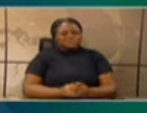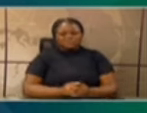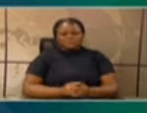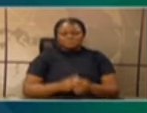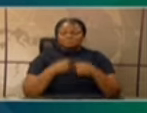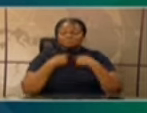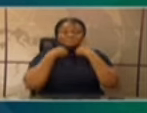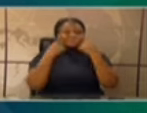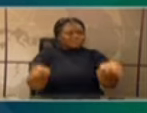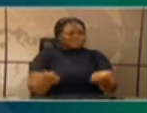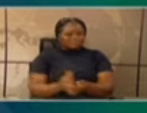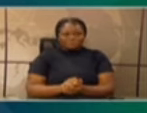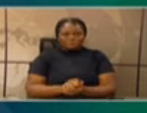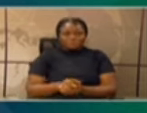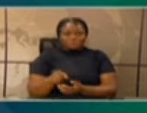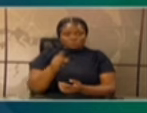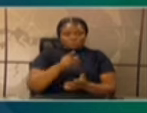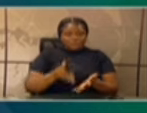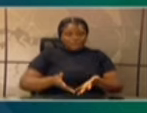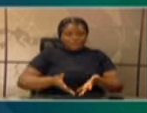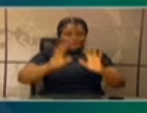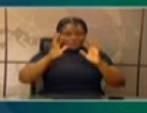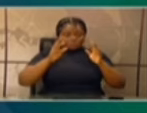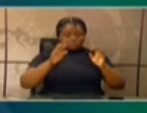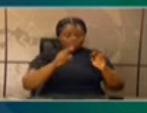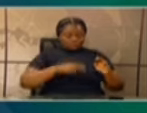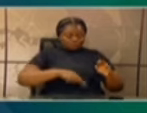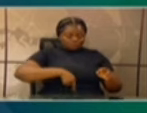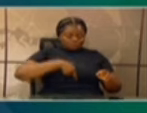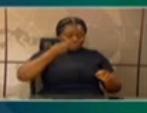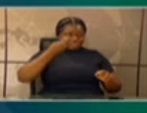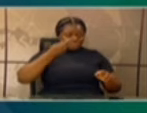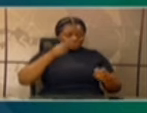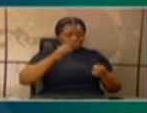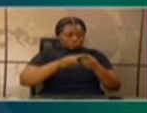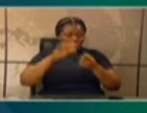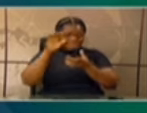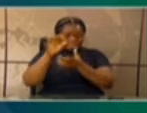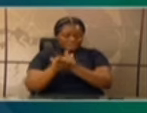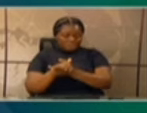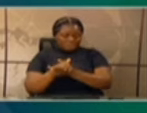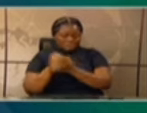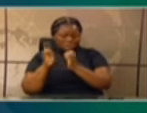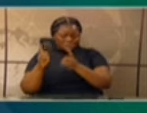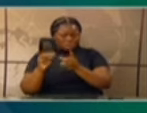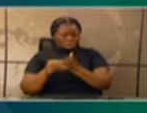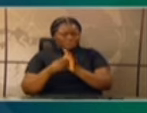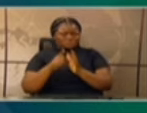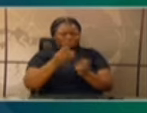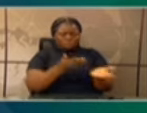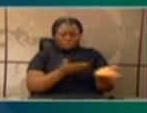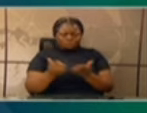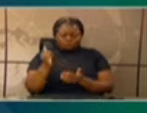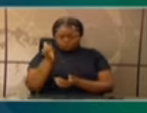I'm telling you today, anytime you allow religion to marry education, you produce stupid people.